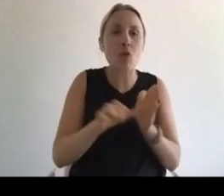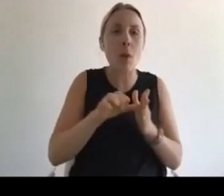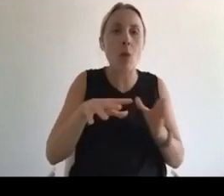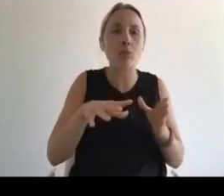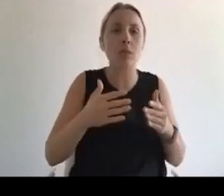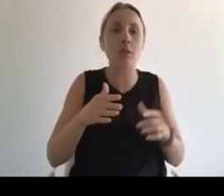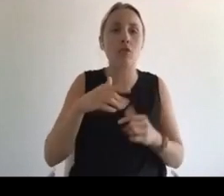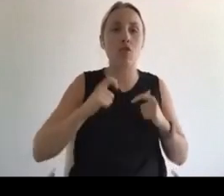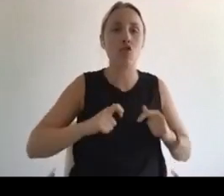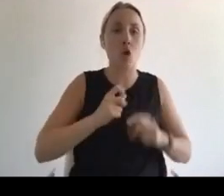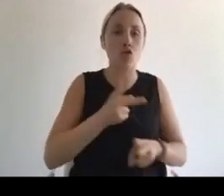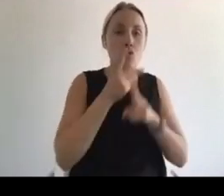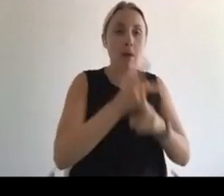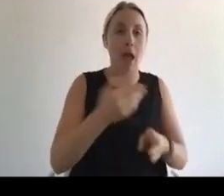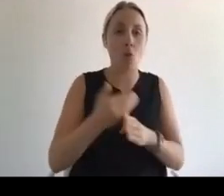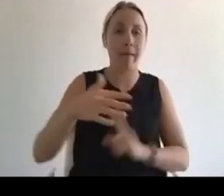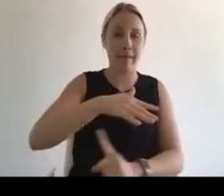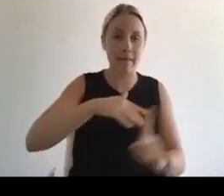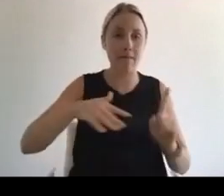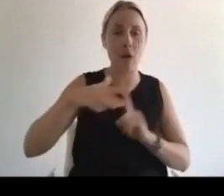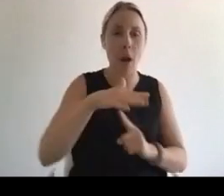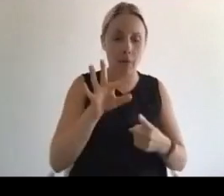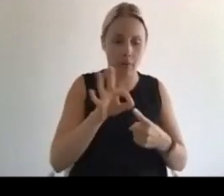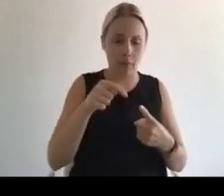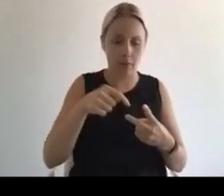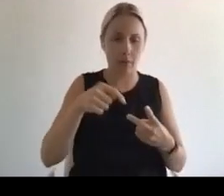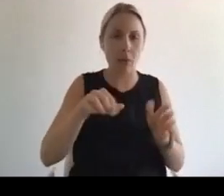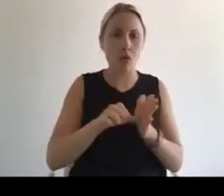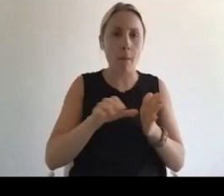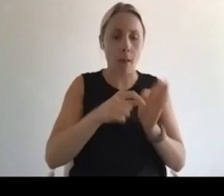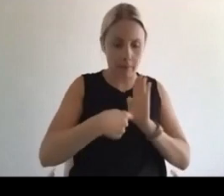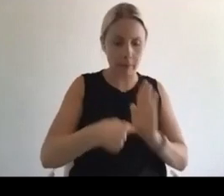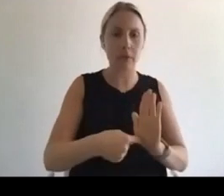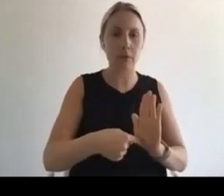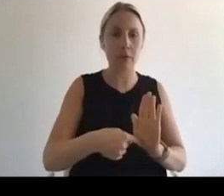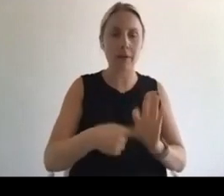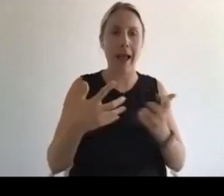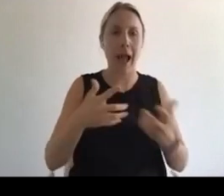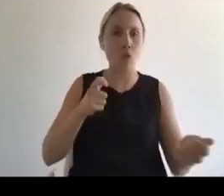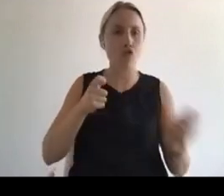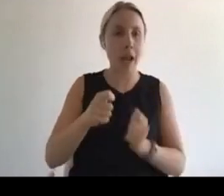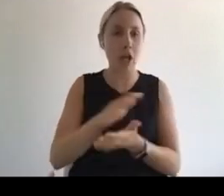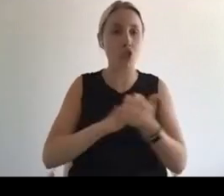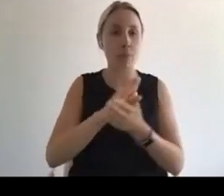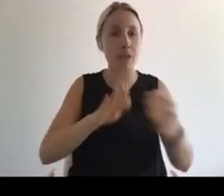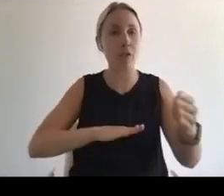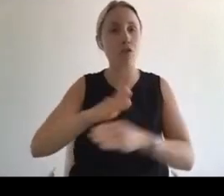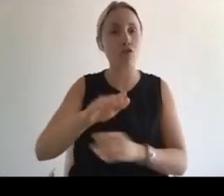environment, and build a kind of build a better future for nursing and care staff.